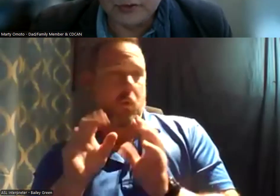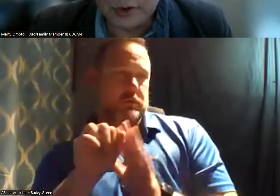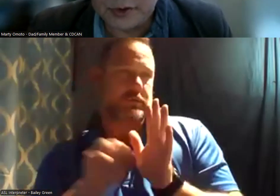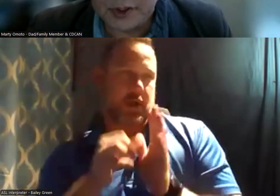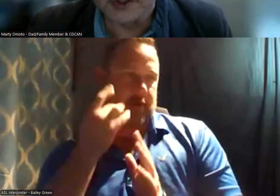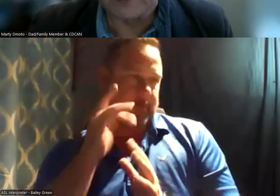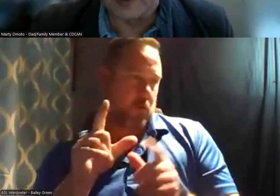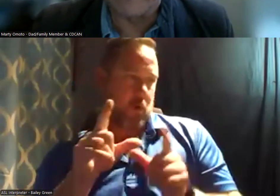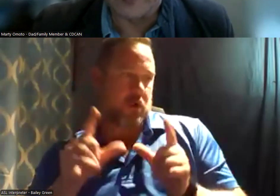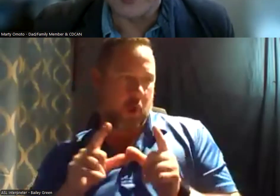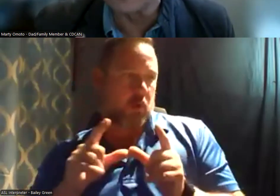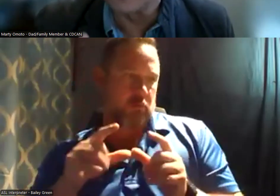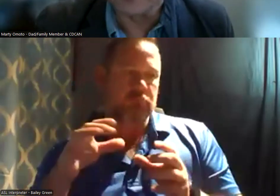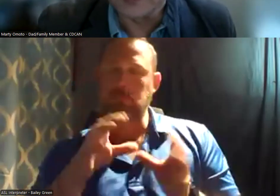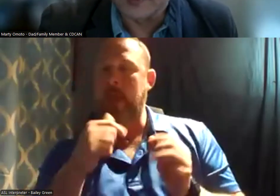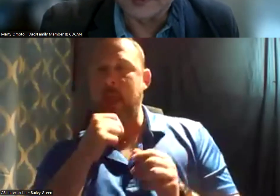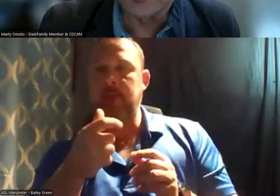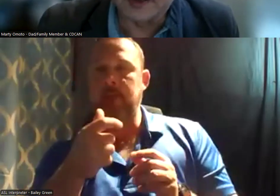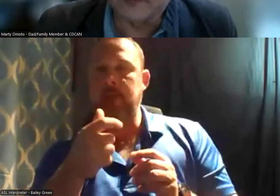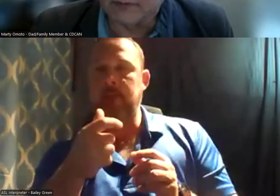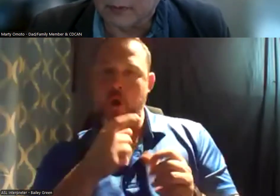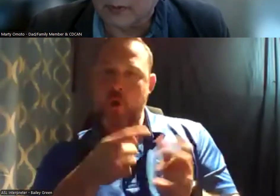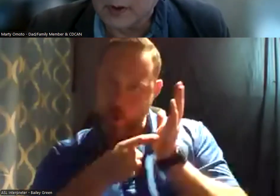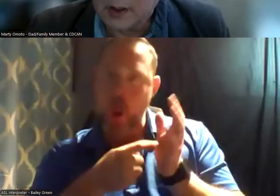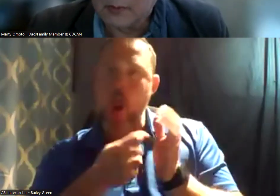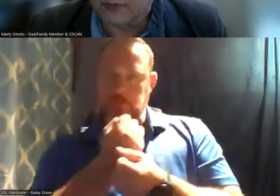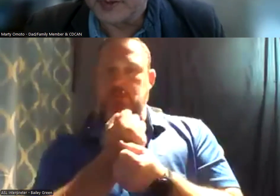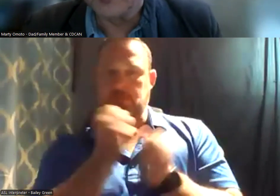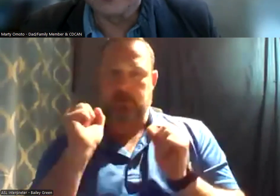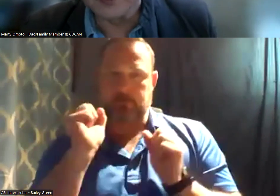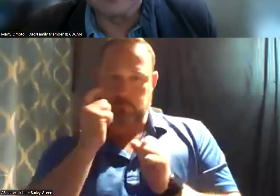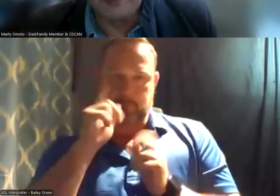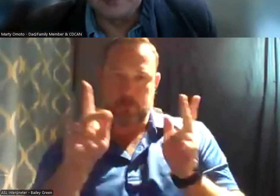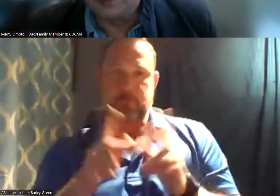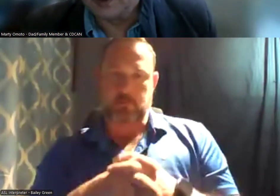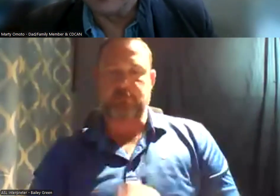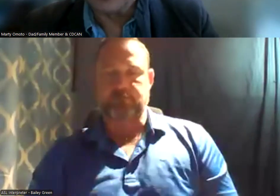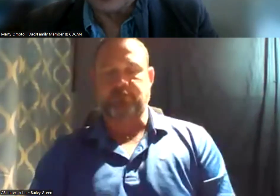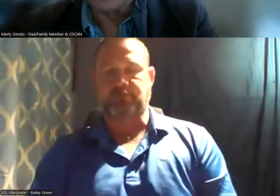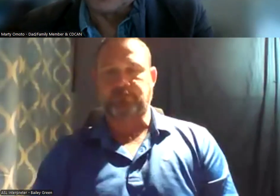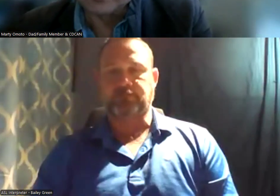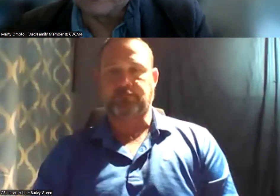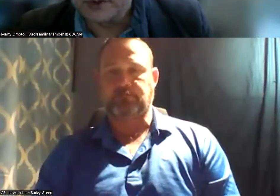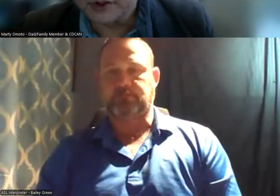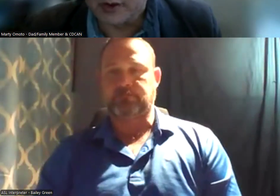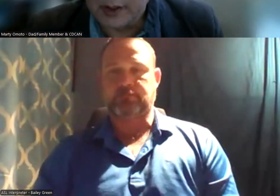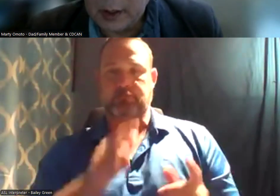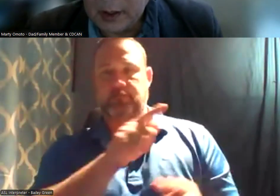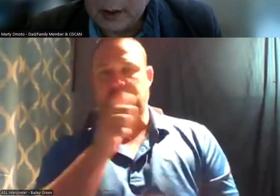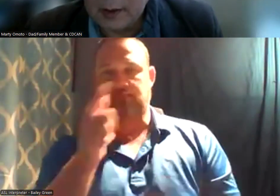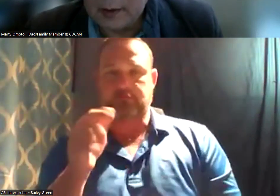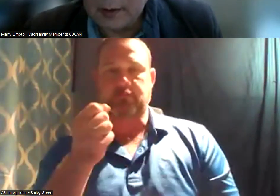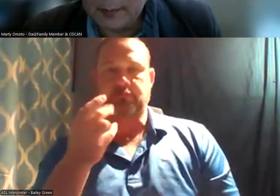California and local jurisdictions have an obligation to make those areas safer for people. So turn it back over to you,